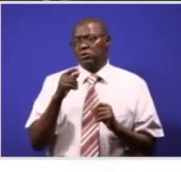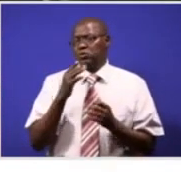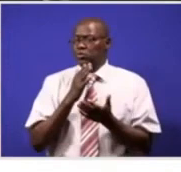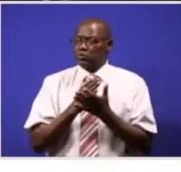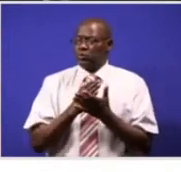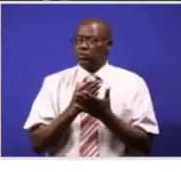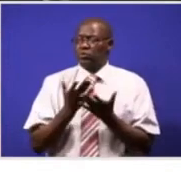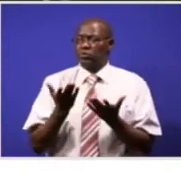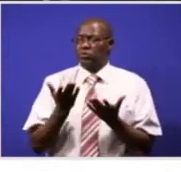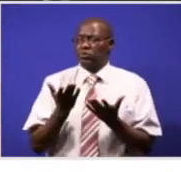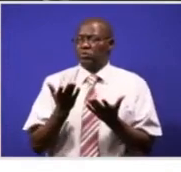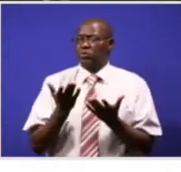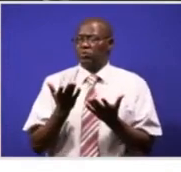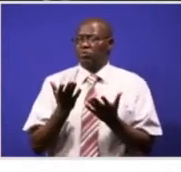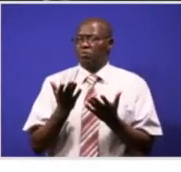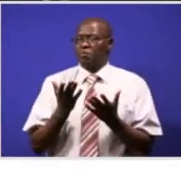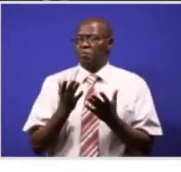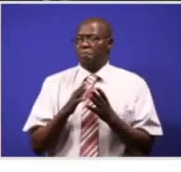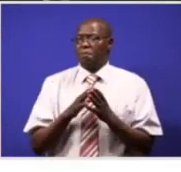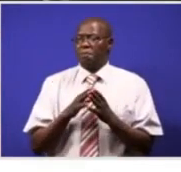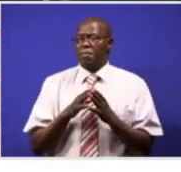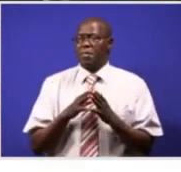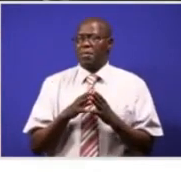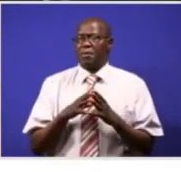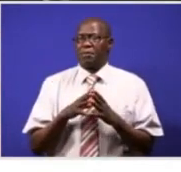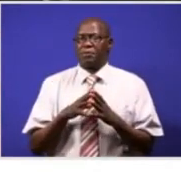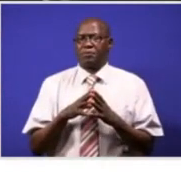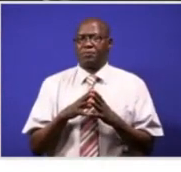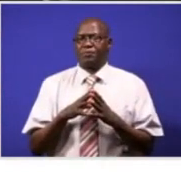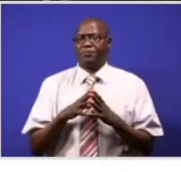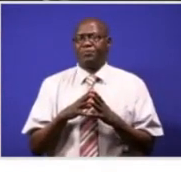are not participating in the demonstrations indirectly?